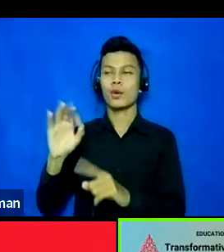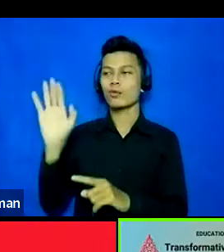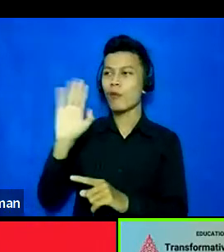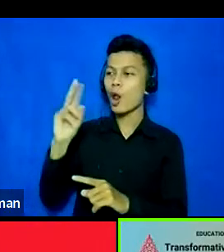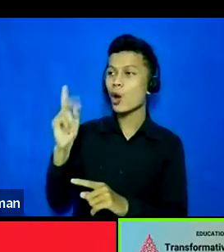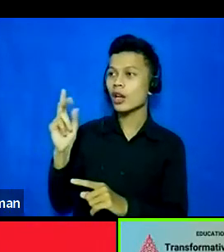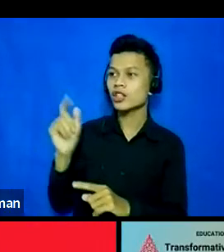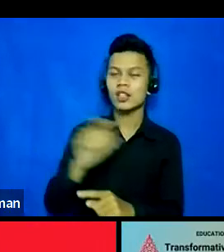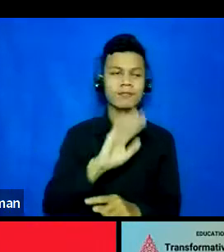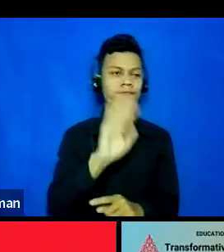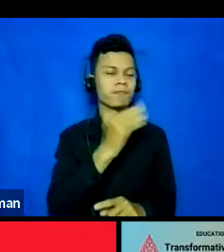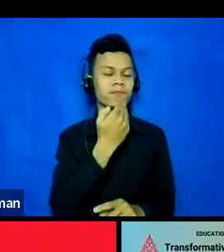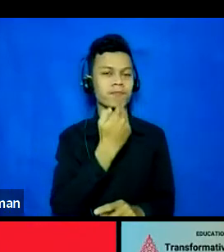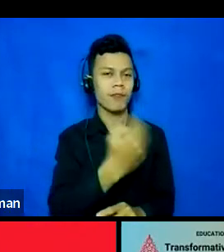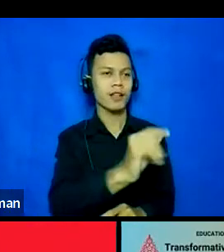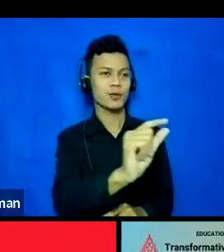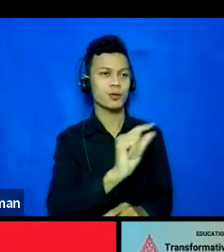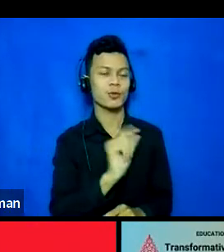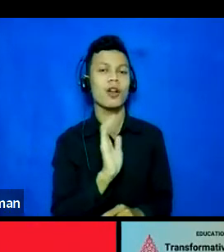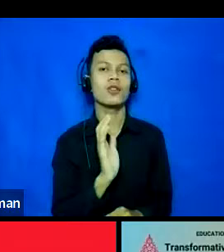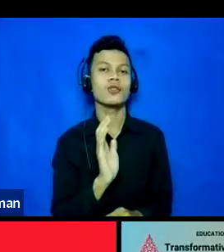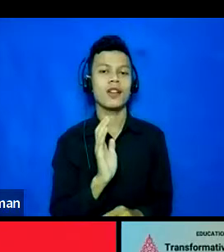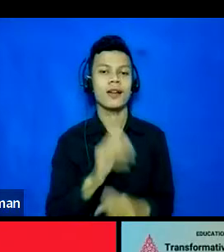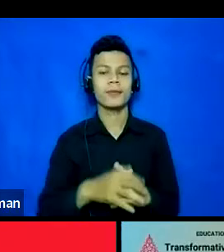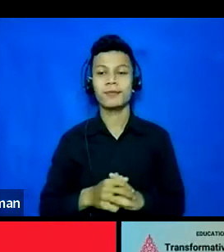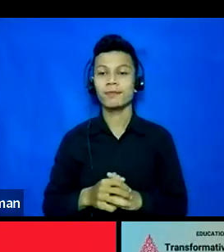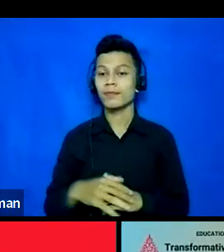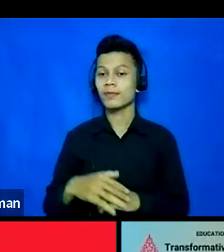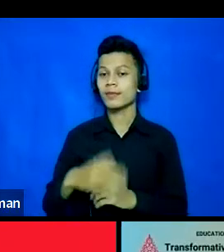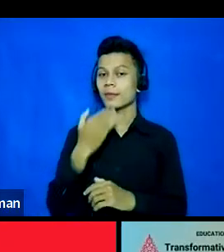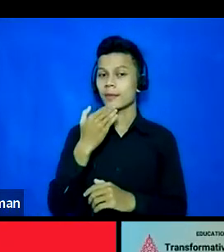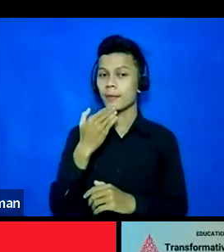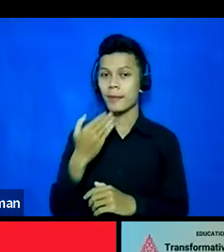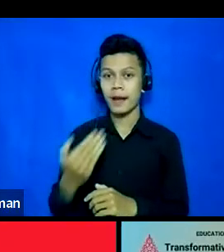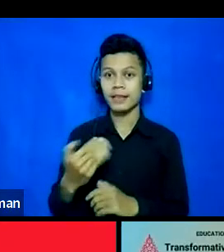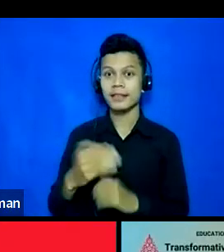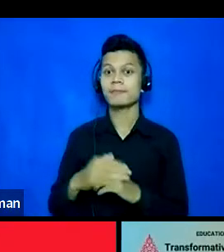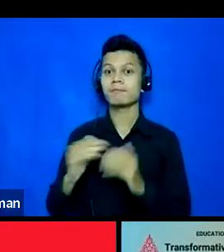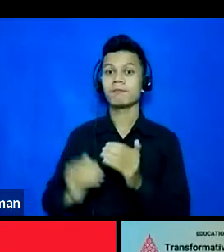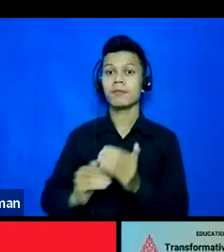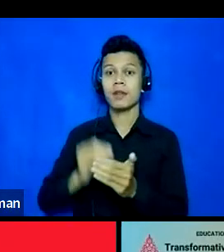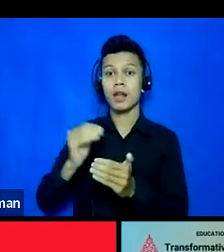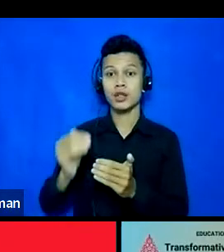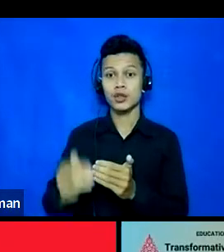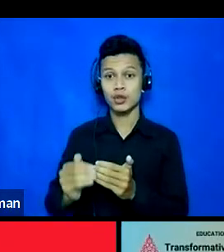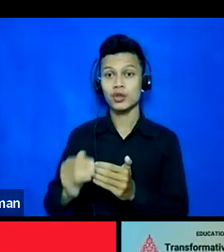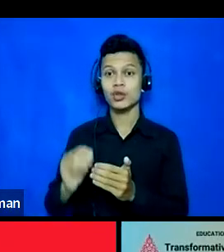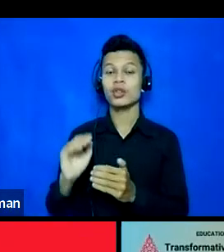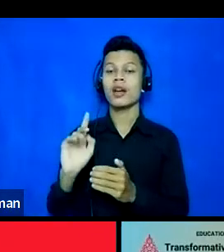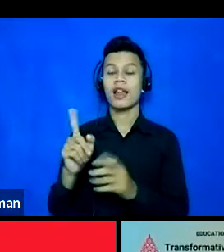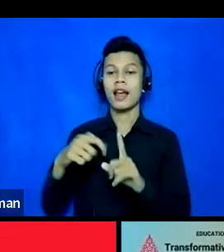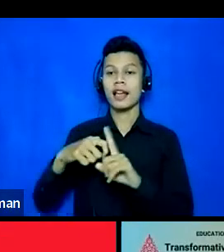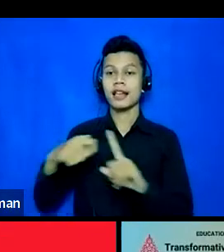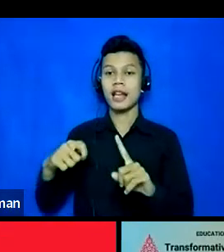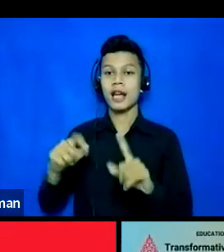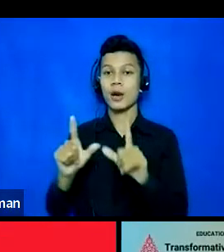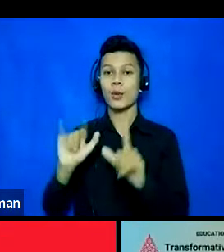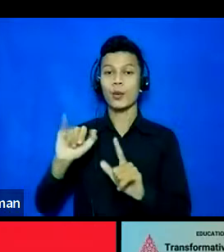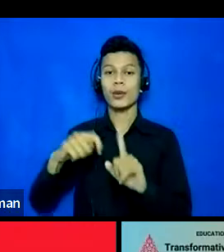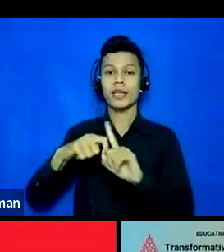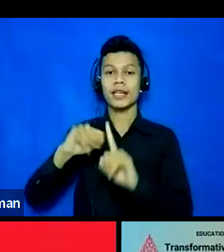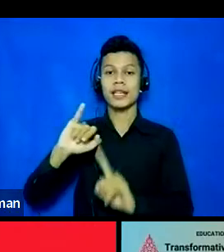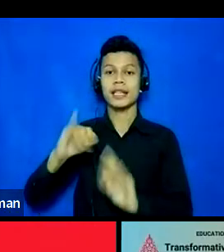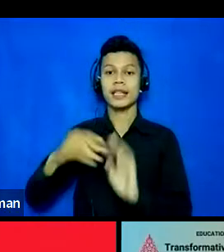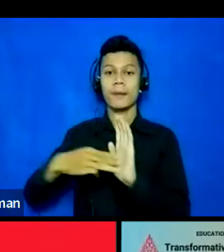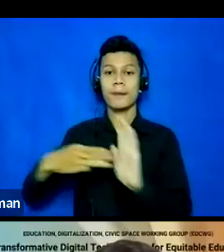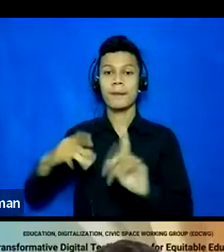having me. Thank you to Rachel. And fourthly, from Wikimedia Foundations, we have Ibu Rachel Judistari,